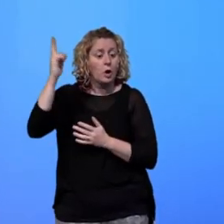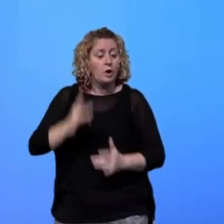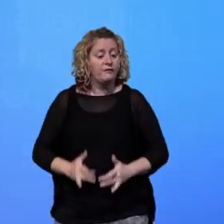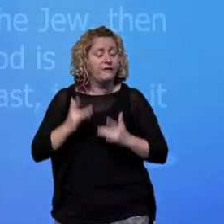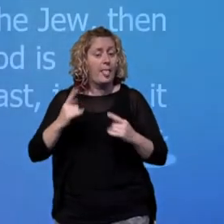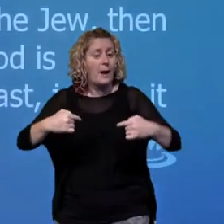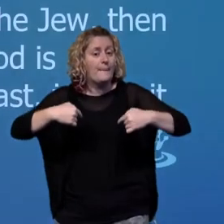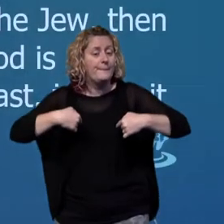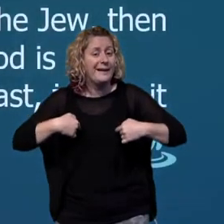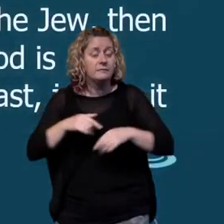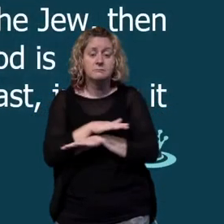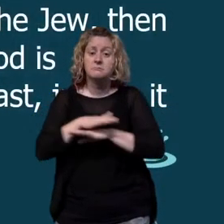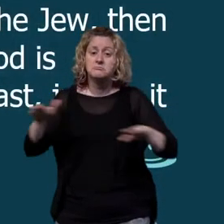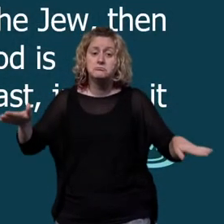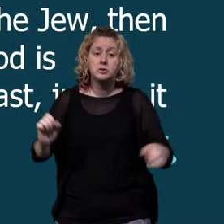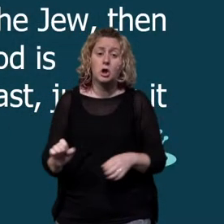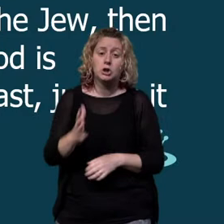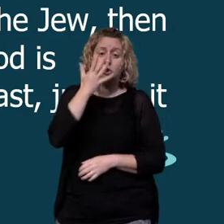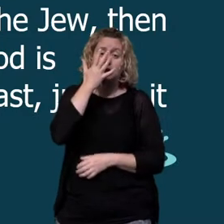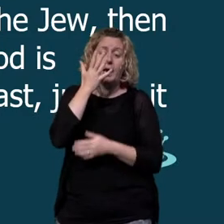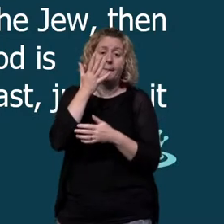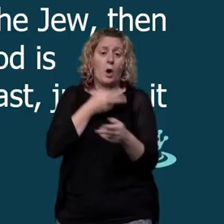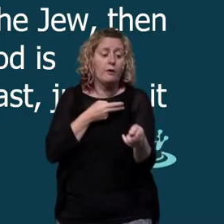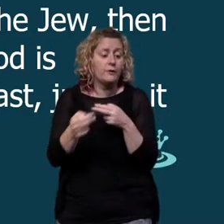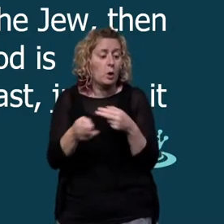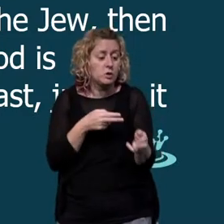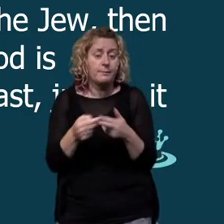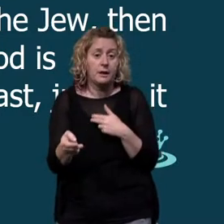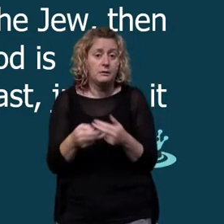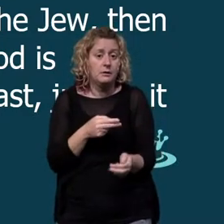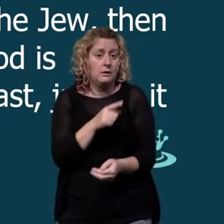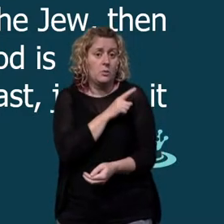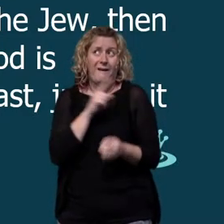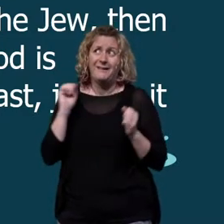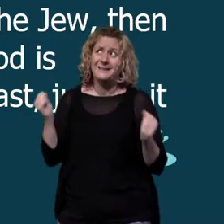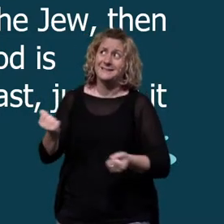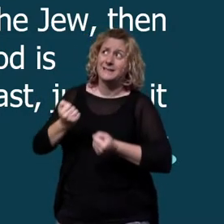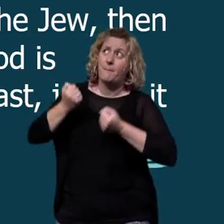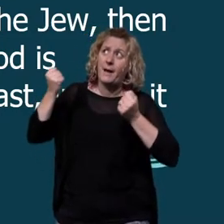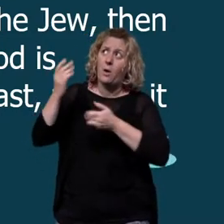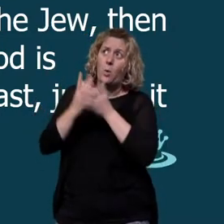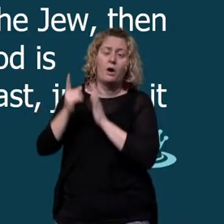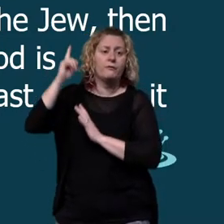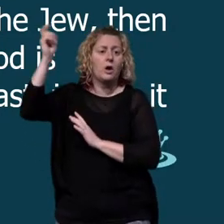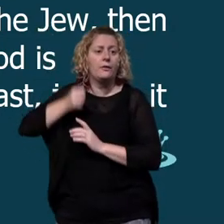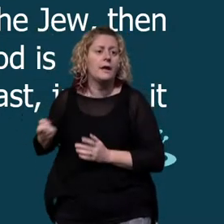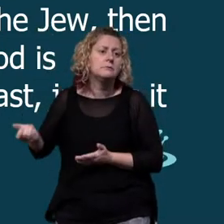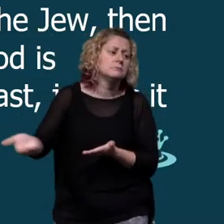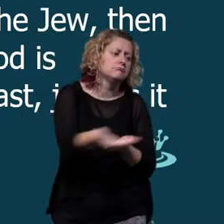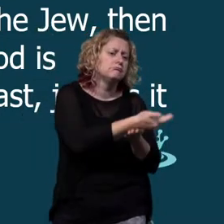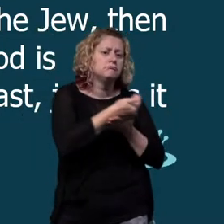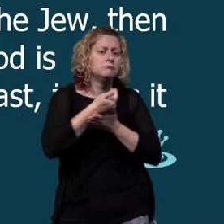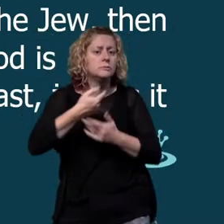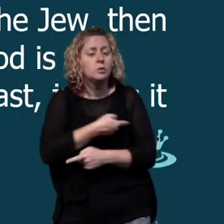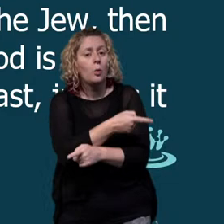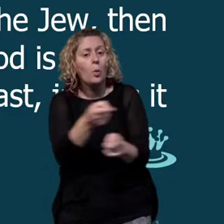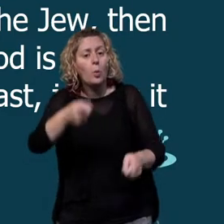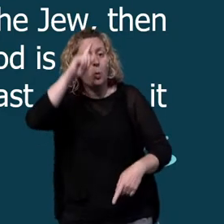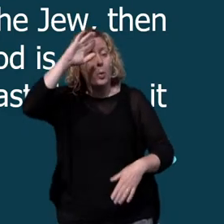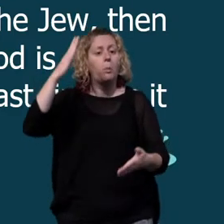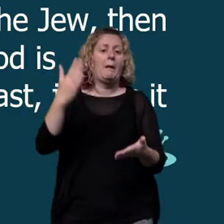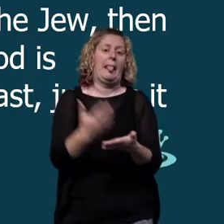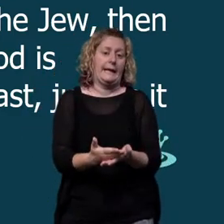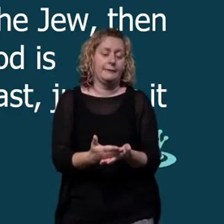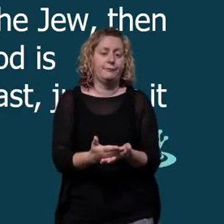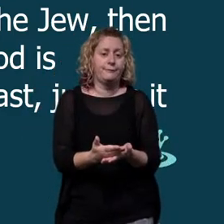of the gospel, because it's the power of God that brings salvation to everyone who believes. First the Jew, then the Gentile. For in the gospel, the righteousness of God is revealed.